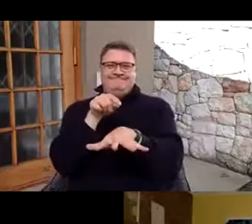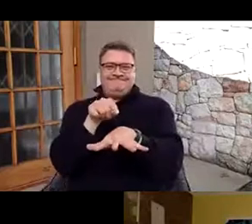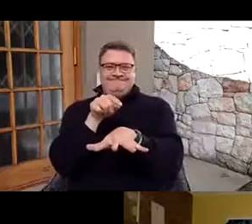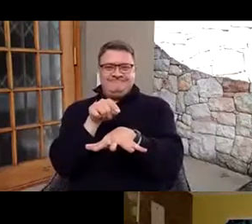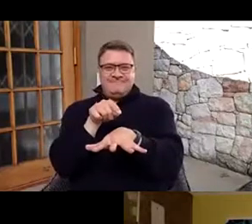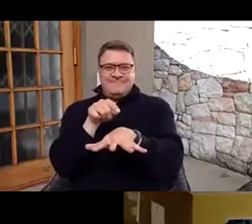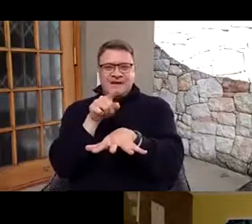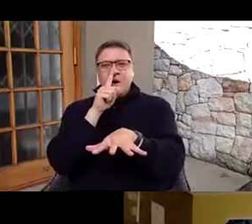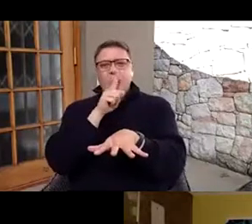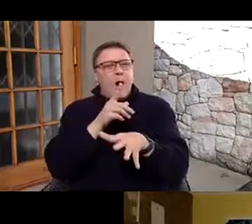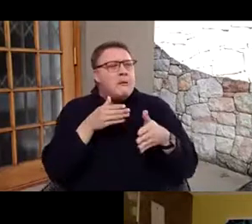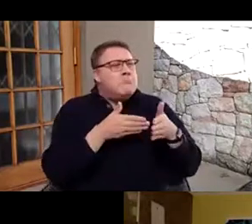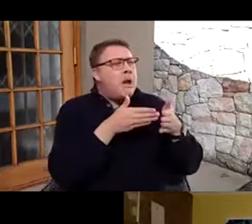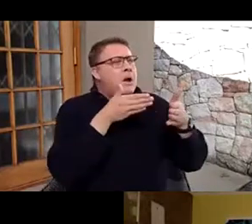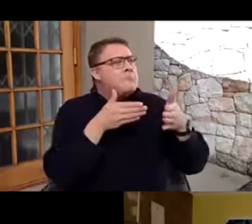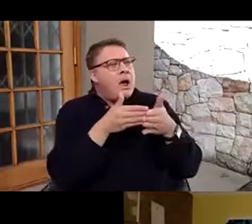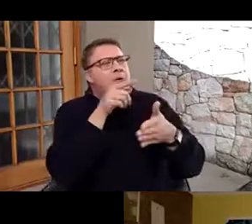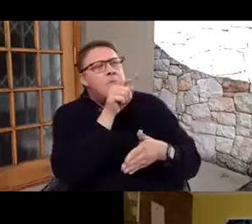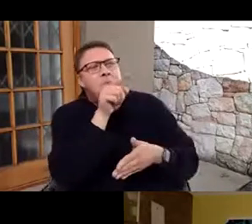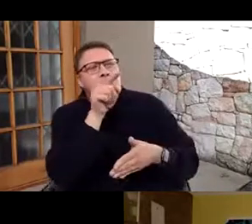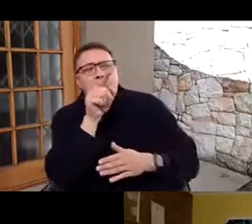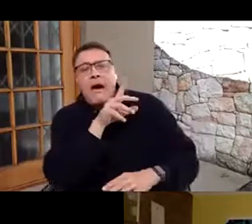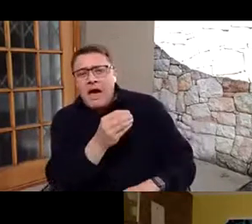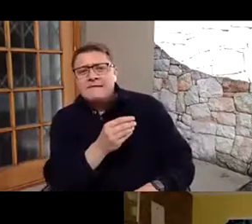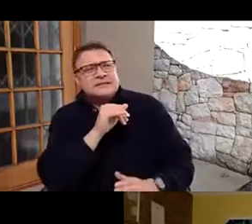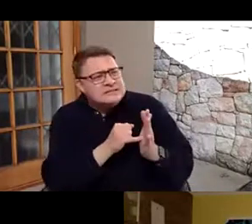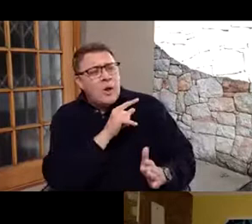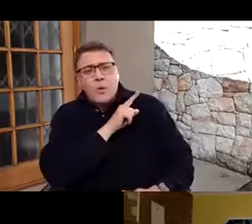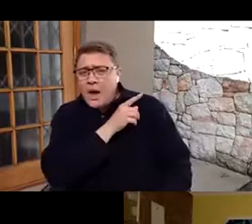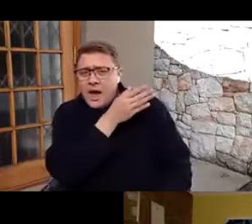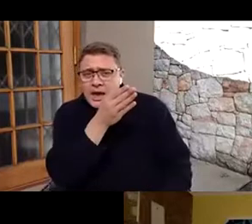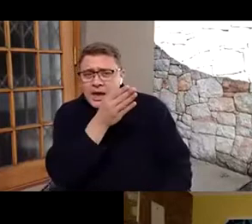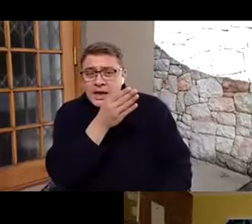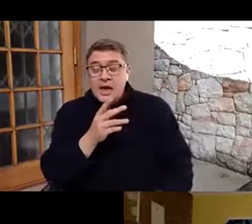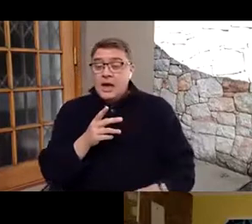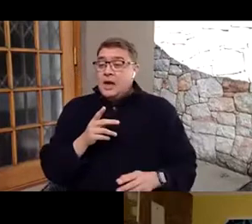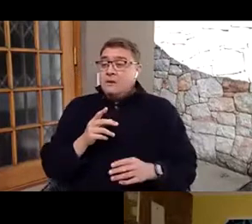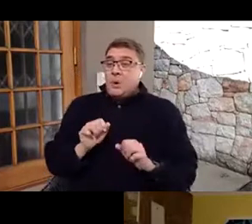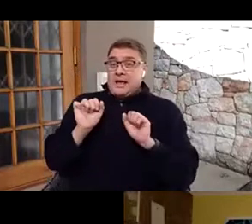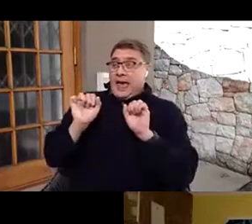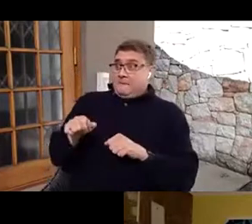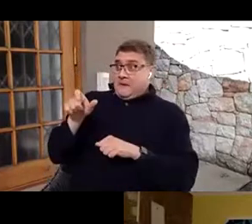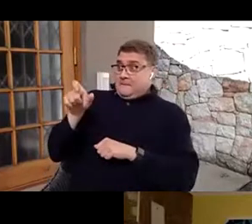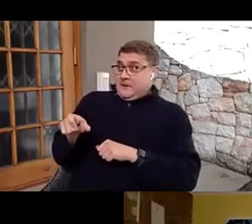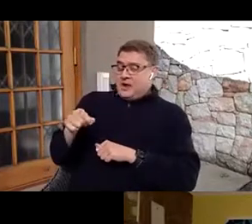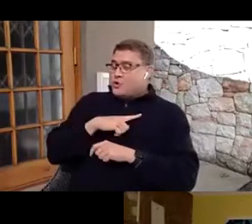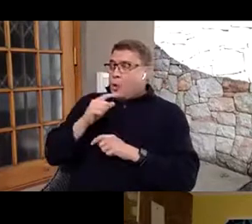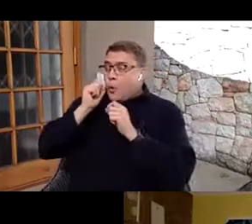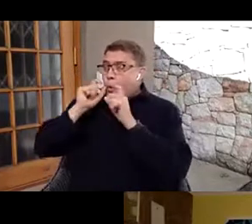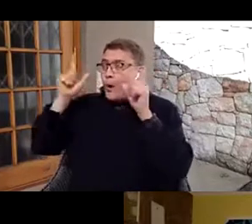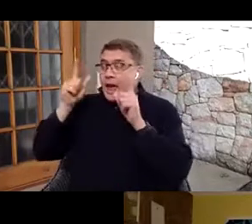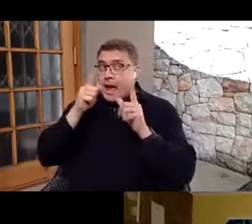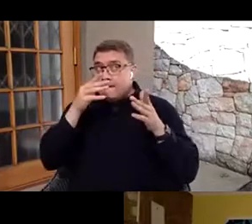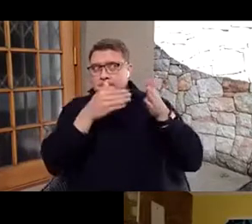barriers, accessibility barriers, is because able-bodied people aren't aware of the barriers. However, when